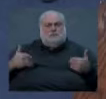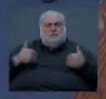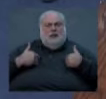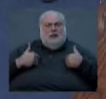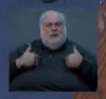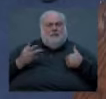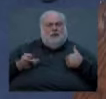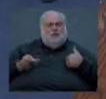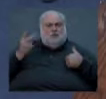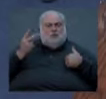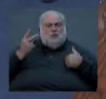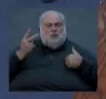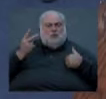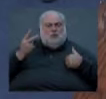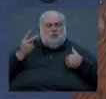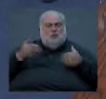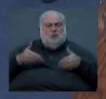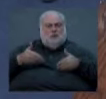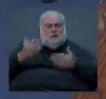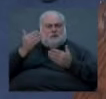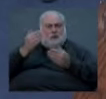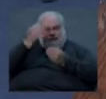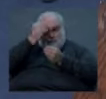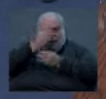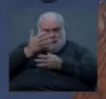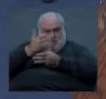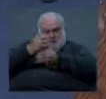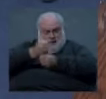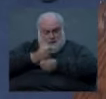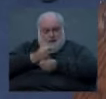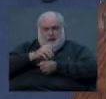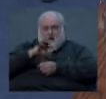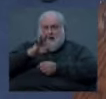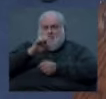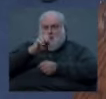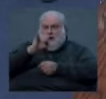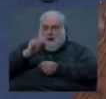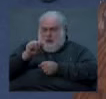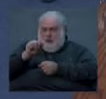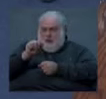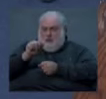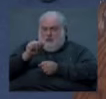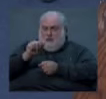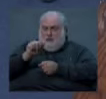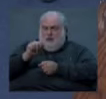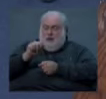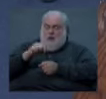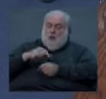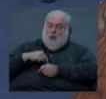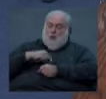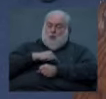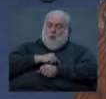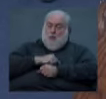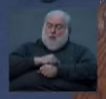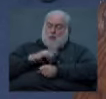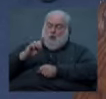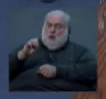is the information I got in this FOI is telling me that we don't